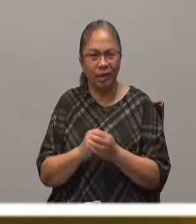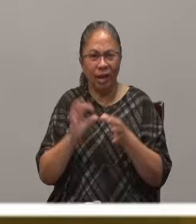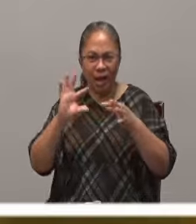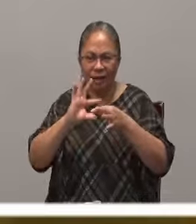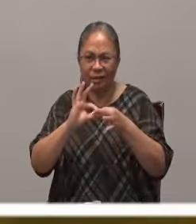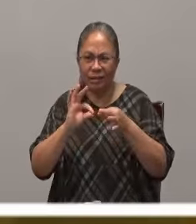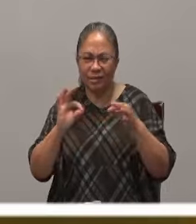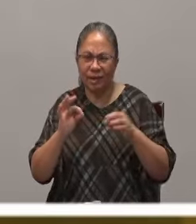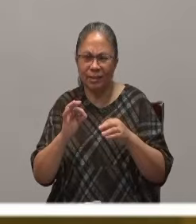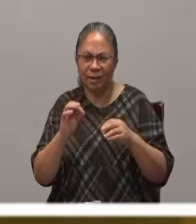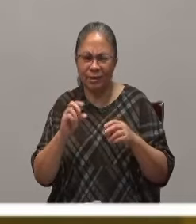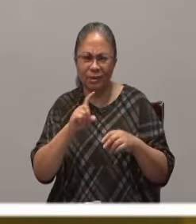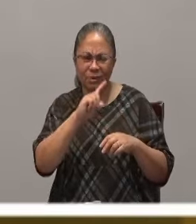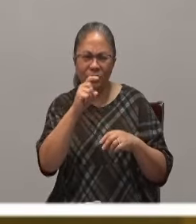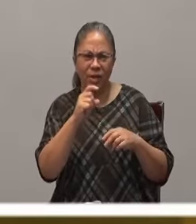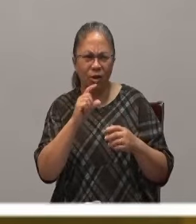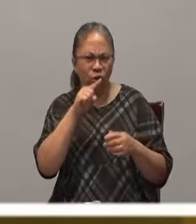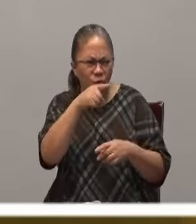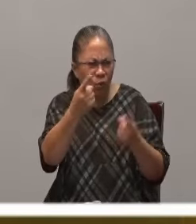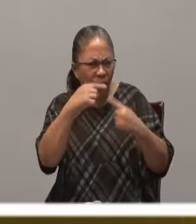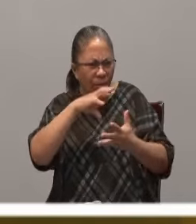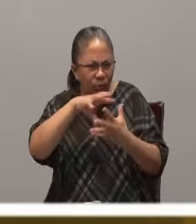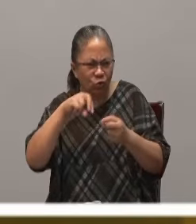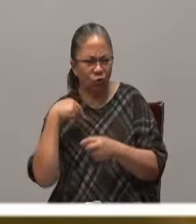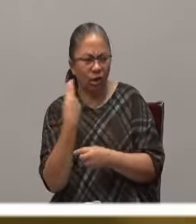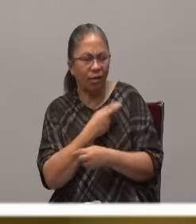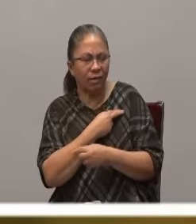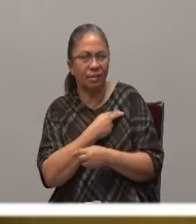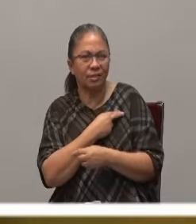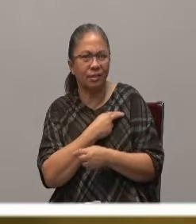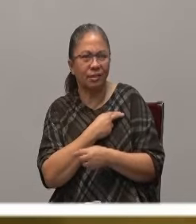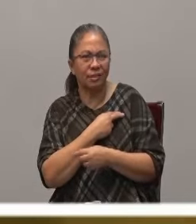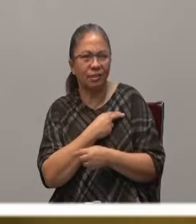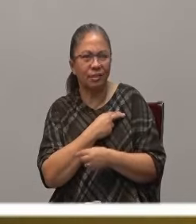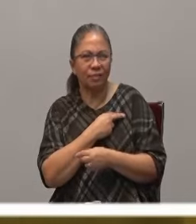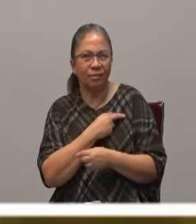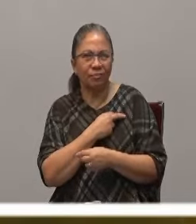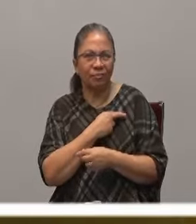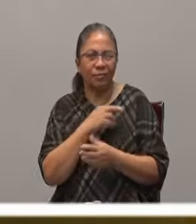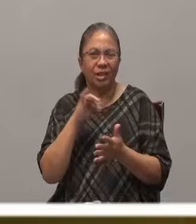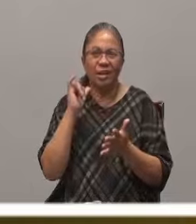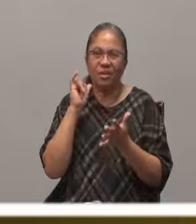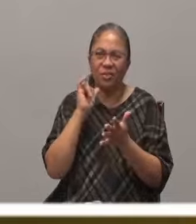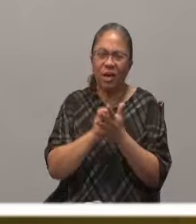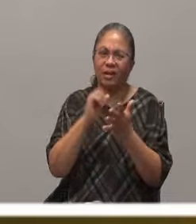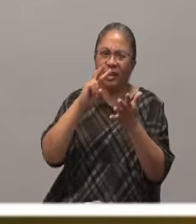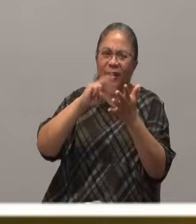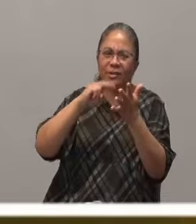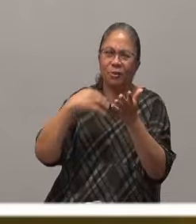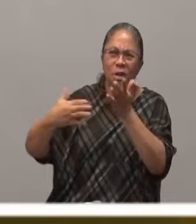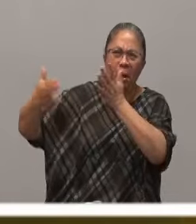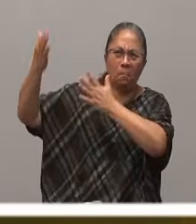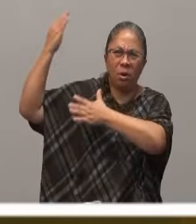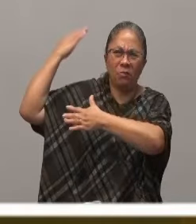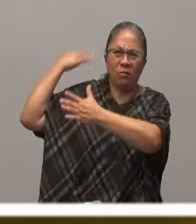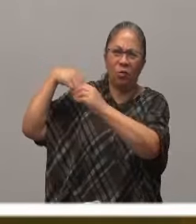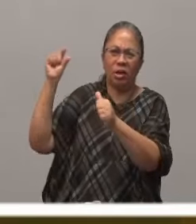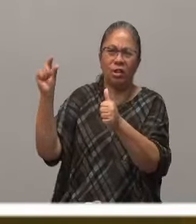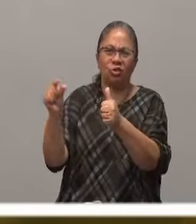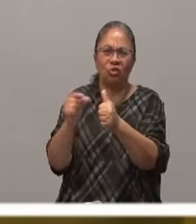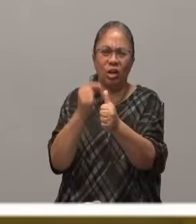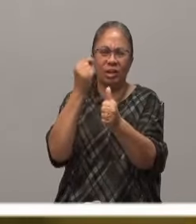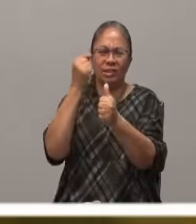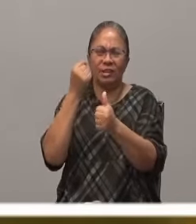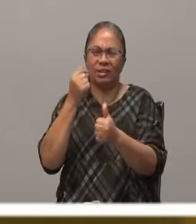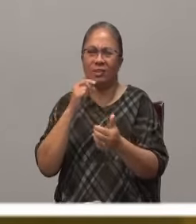line, "Have you come to destroy us?" is a whole reading way back to Genesis with the fall. And